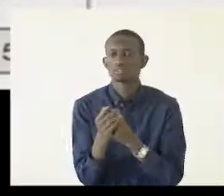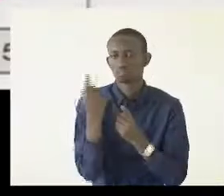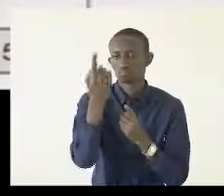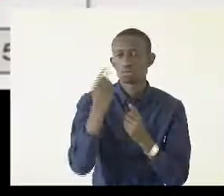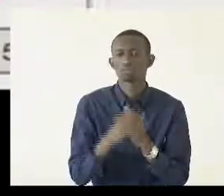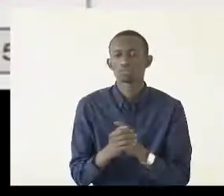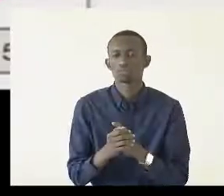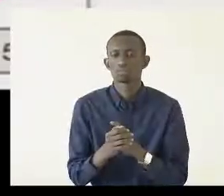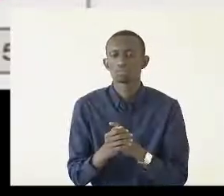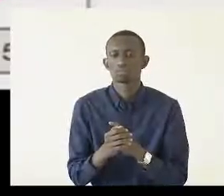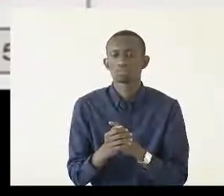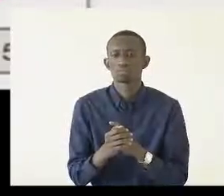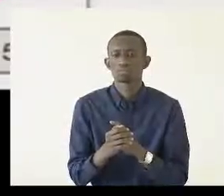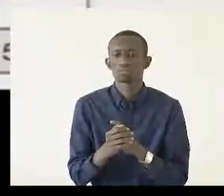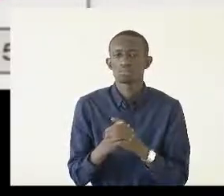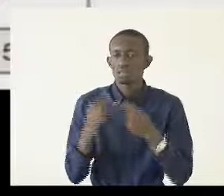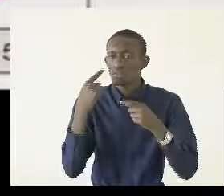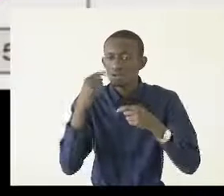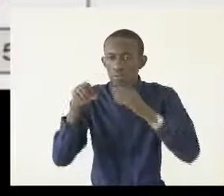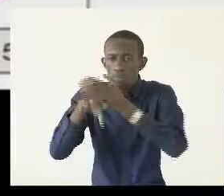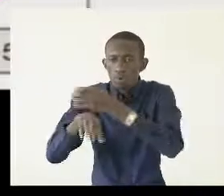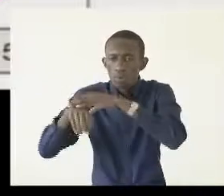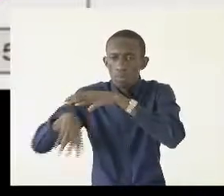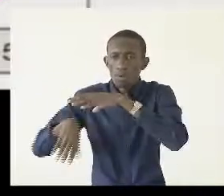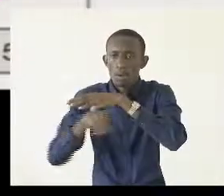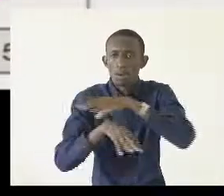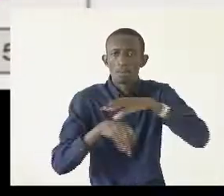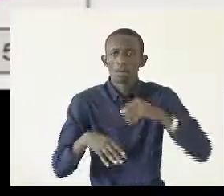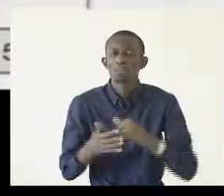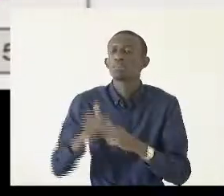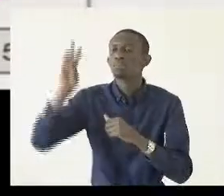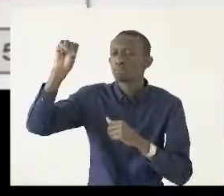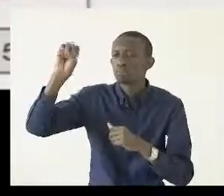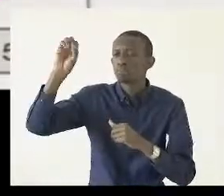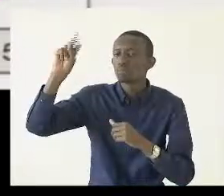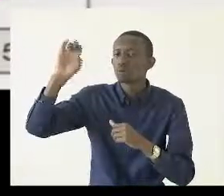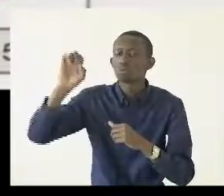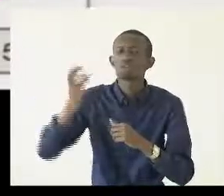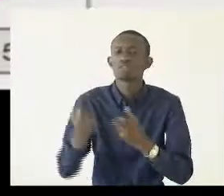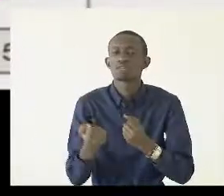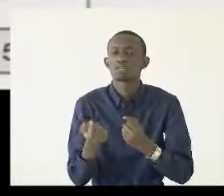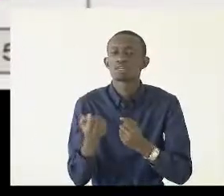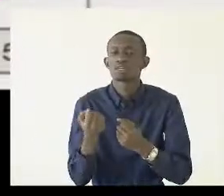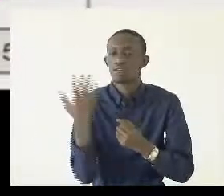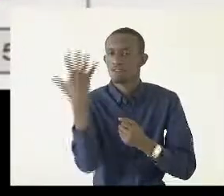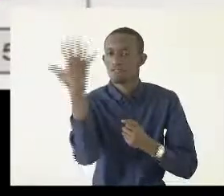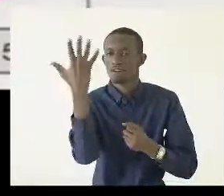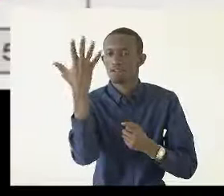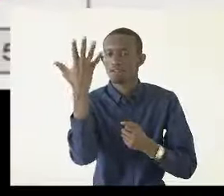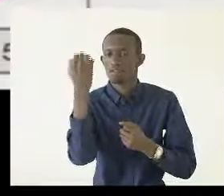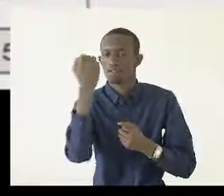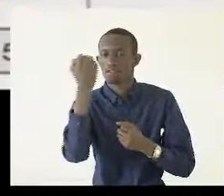cotyledons. Then when it comes to roots, monocots have fibrous roots, while dicots